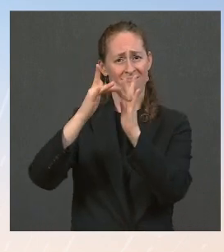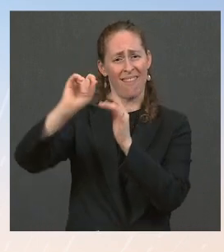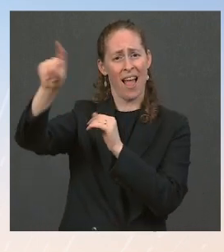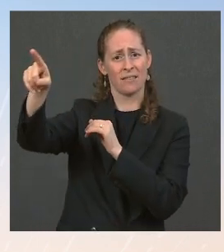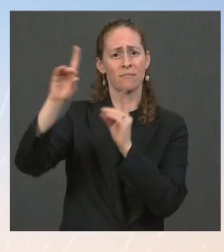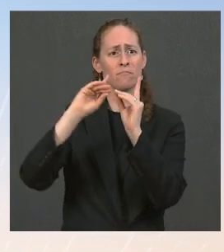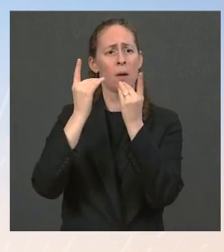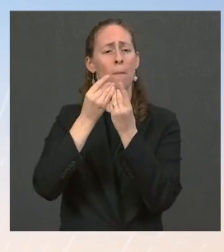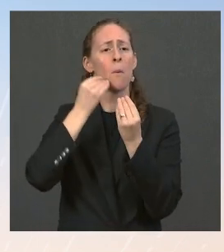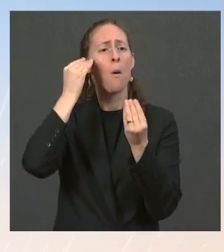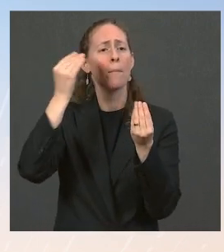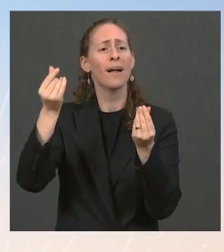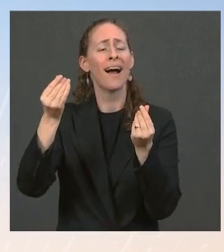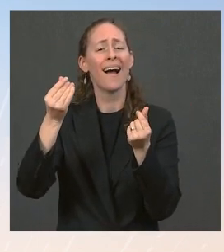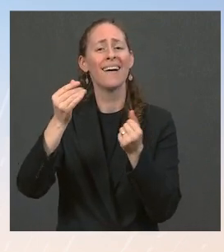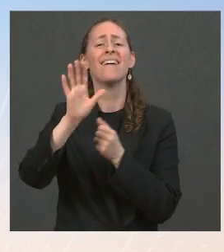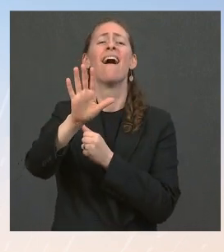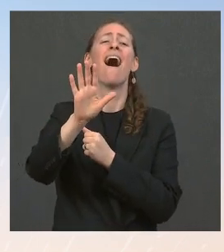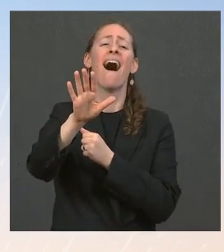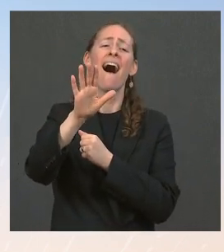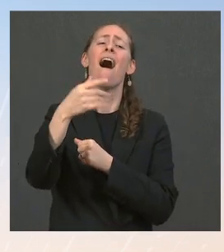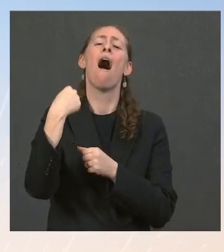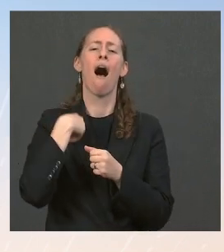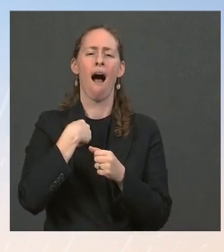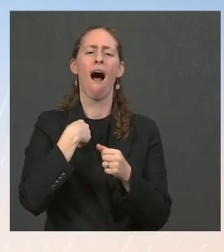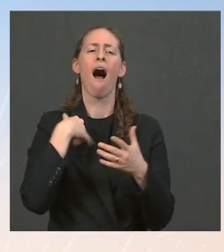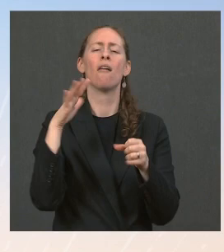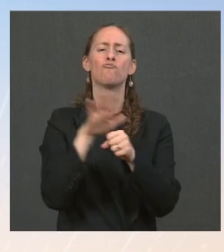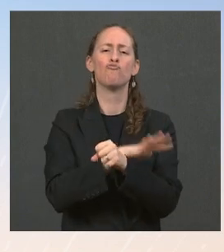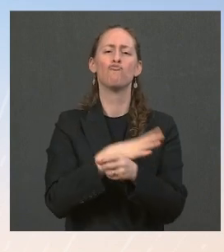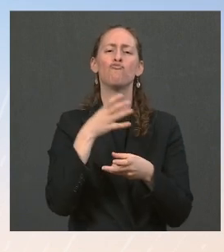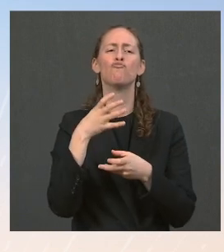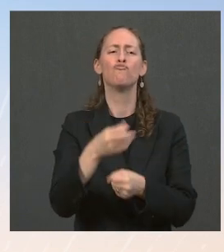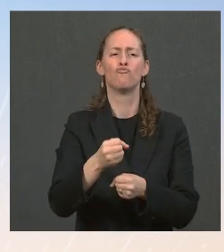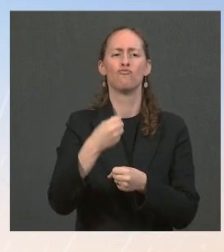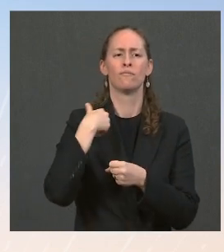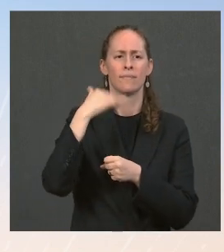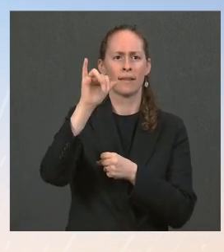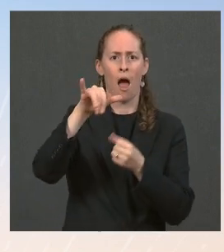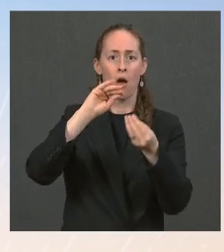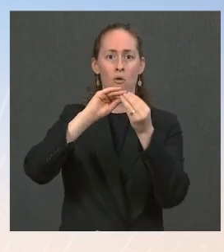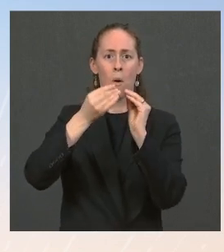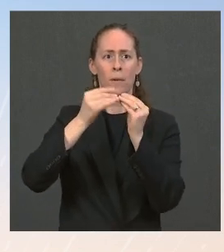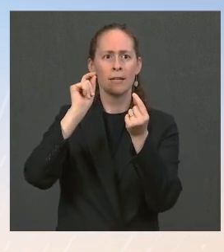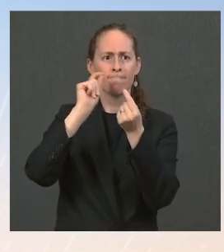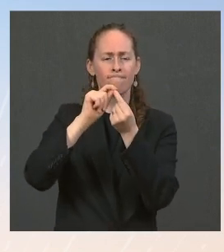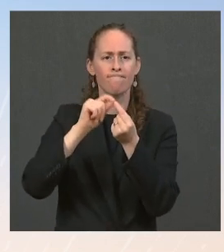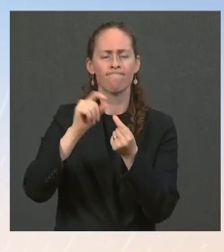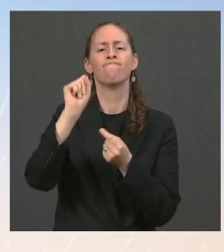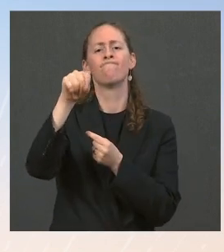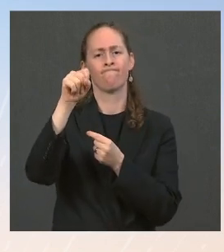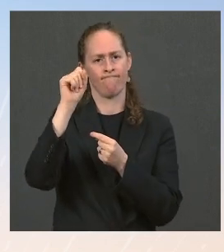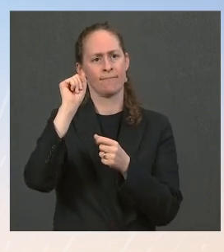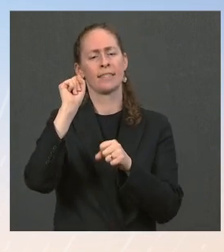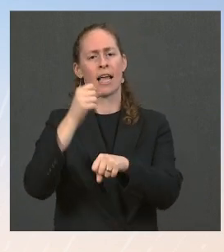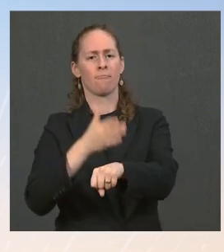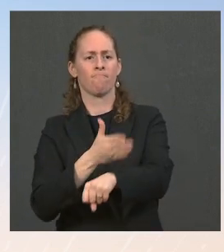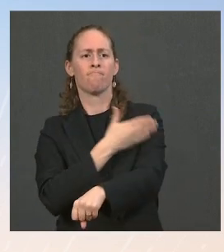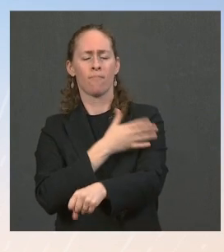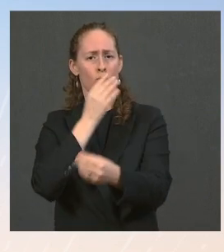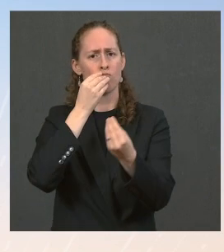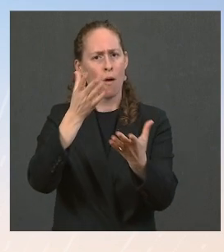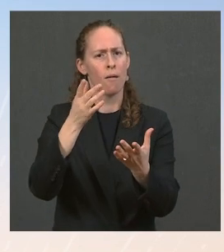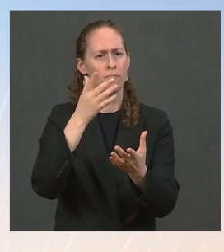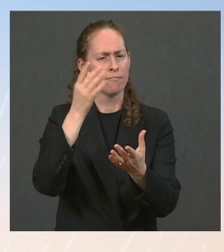confident, Peter. I am confident he wanted to have the most up-to-date numbers, and we will venture to get you those, I promise you, this afternoon. Is this